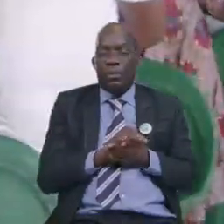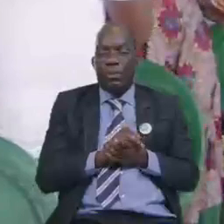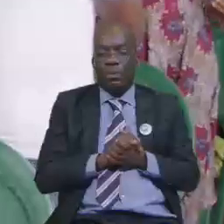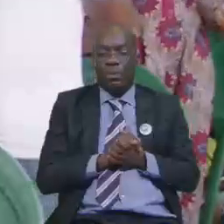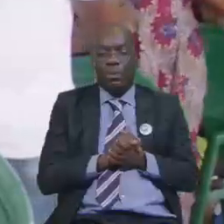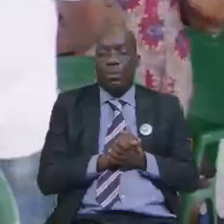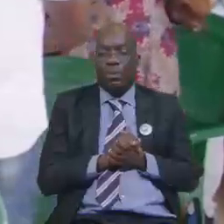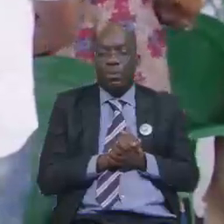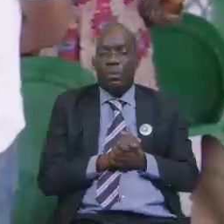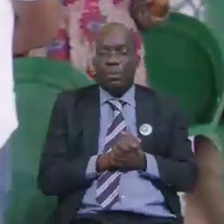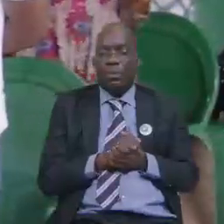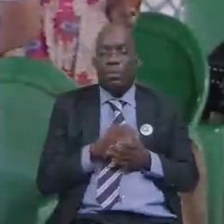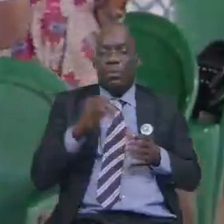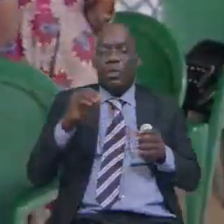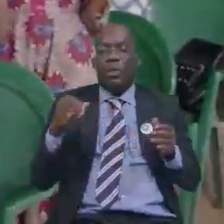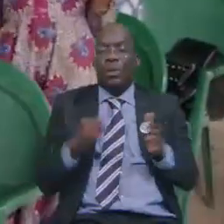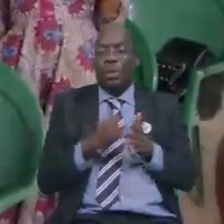In the beginning of a new day